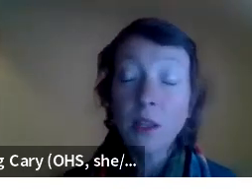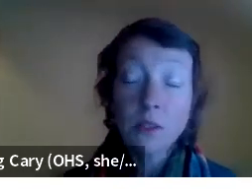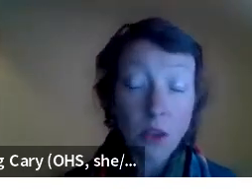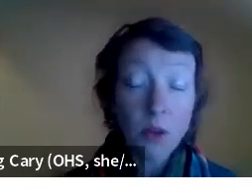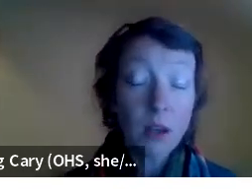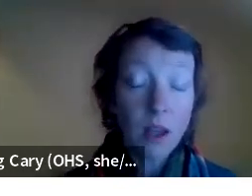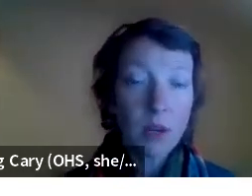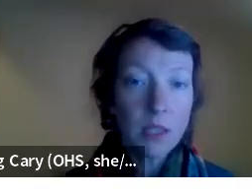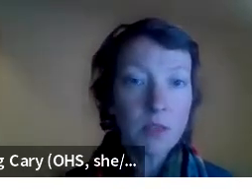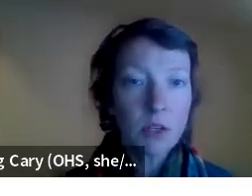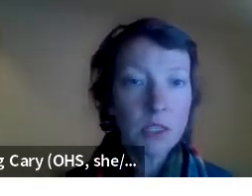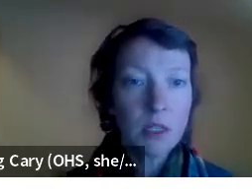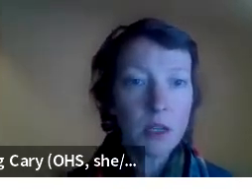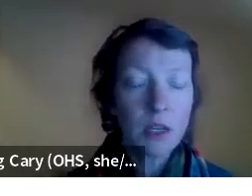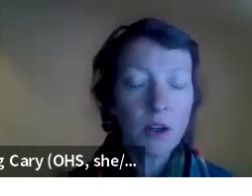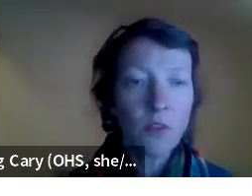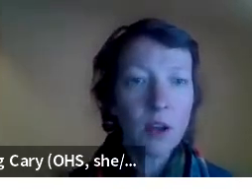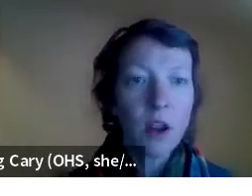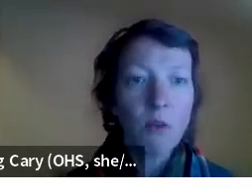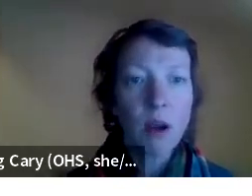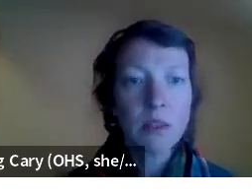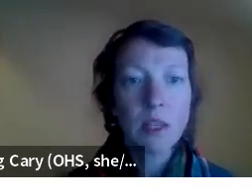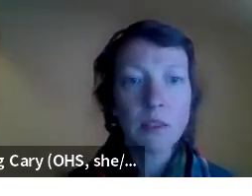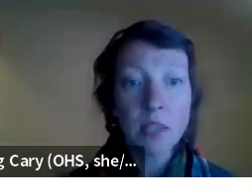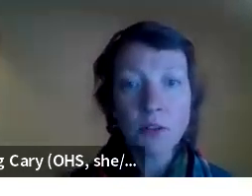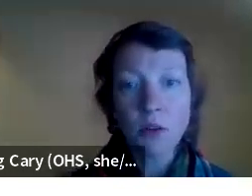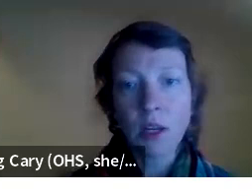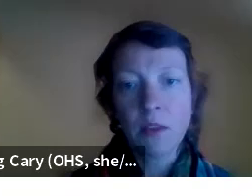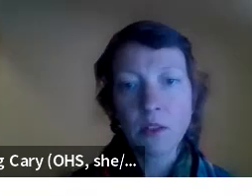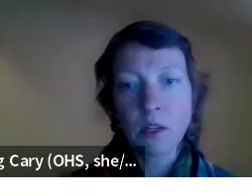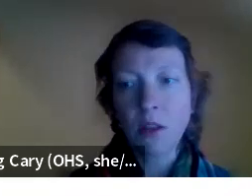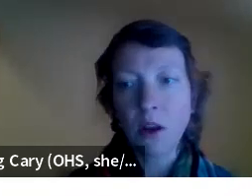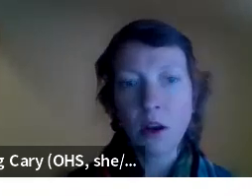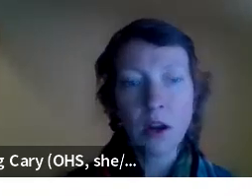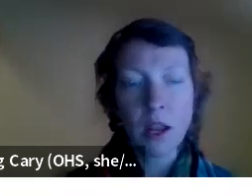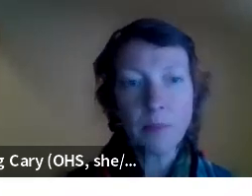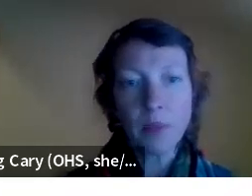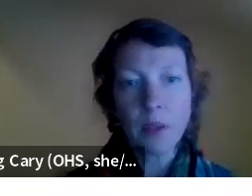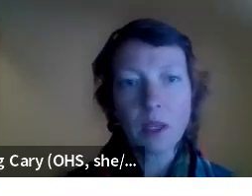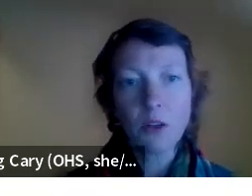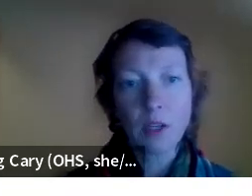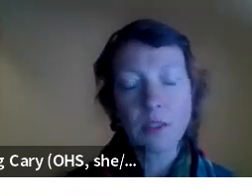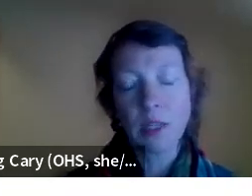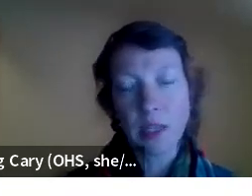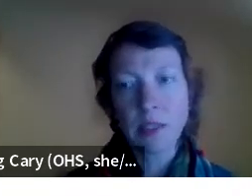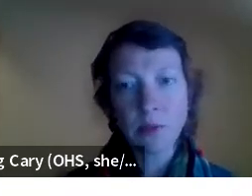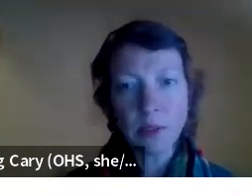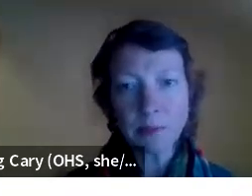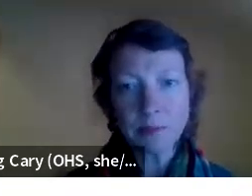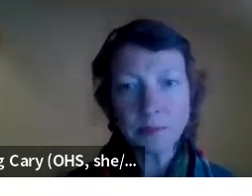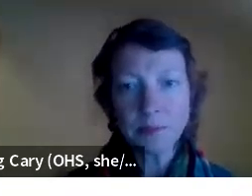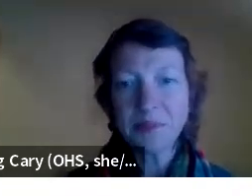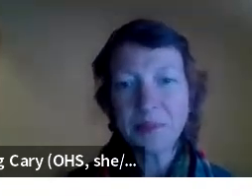be slowing on rates of increase in COVID, whereas in Central Oregon, there still are increases in case